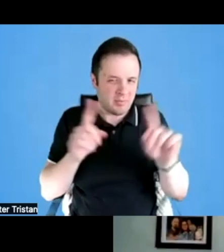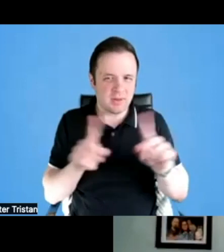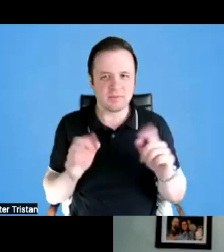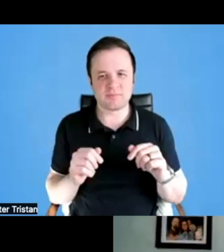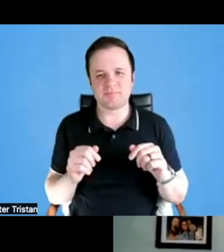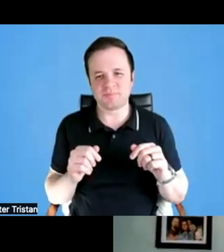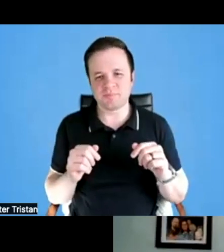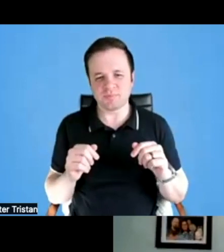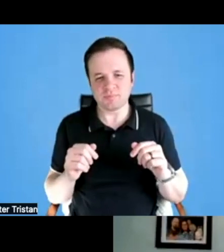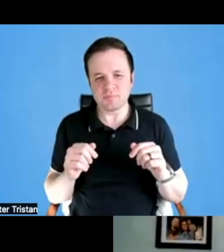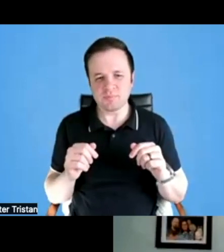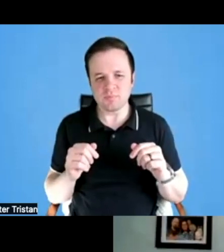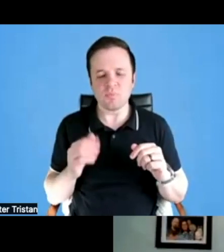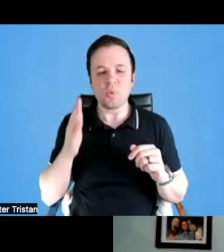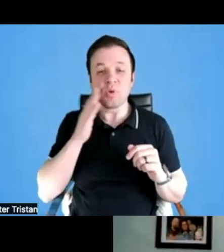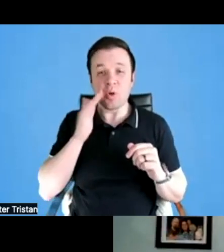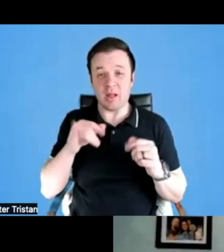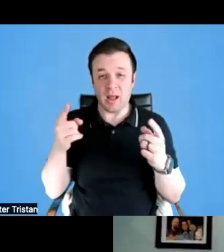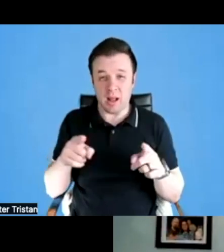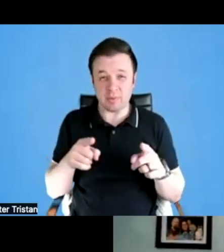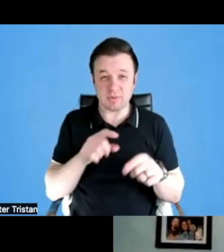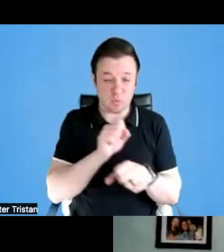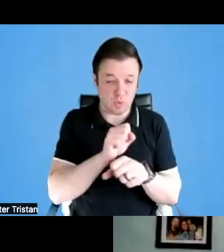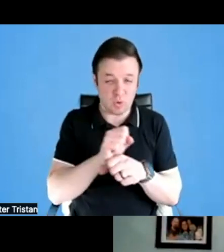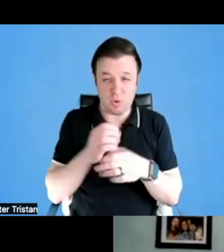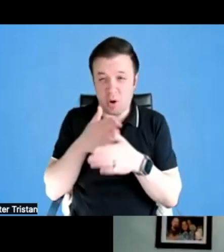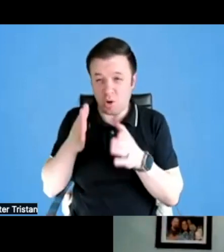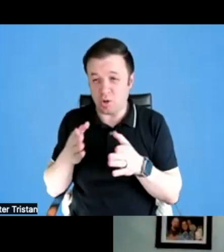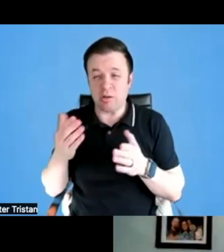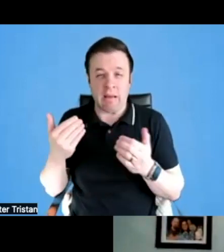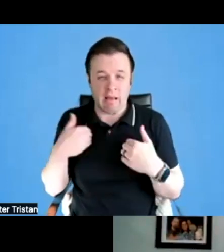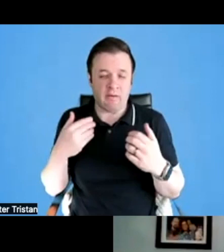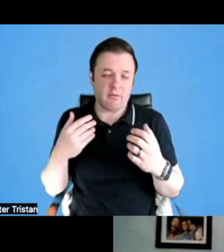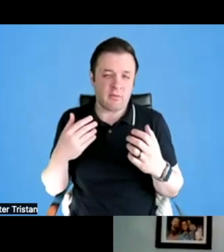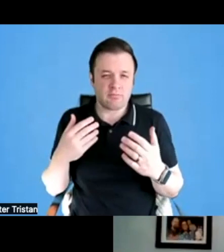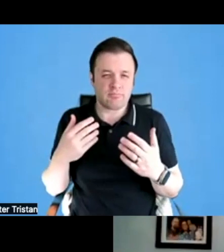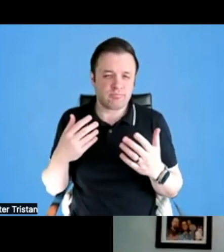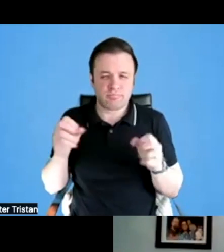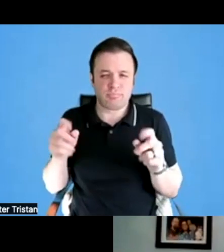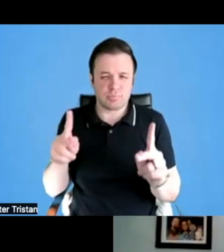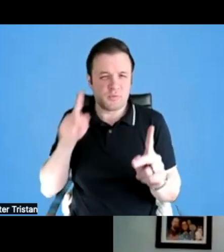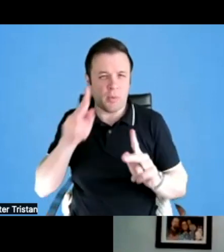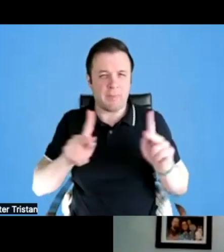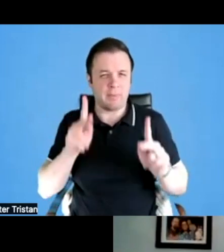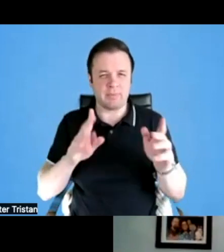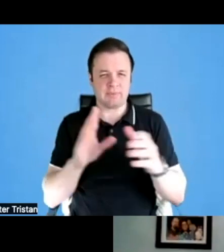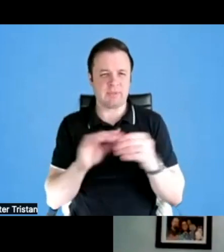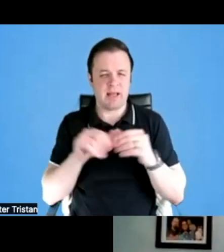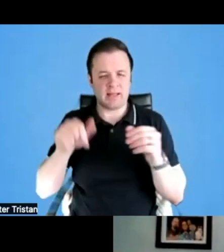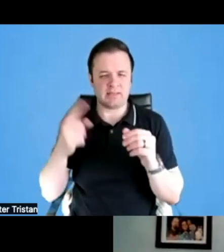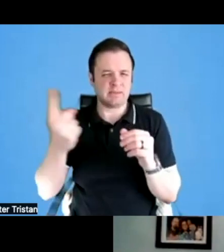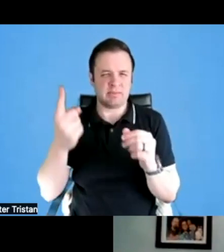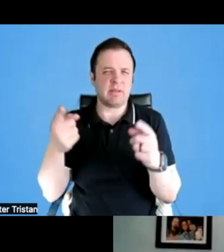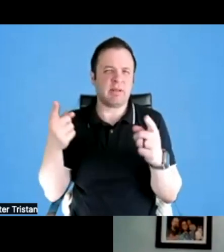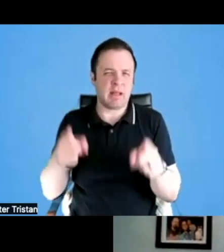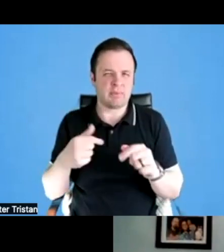So that when we know those things happen, both at work or with partners, we have opportunities to, for folks to say that this is something that happens that I